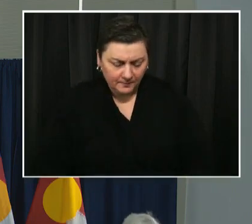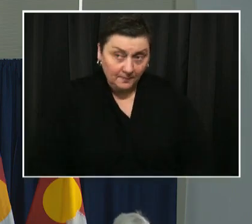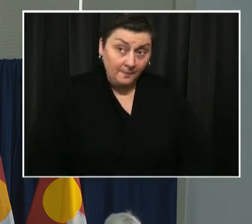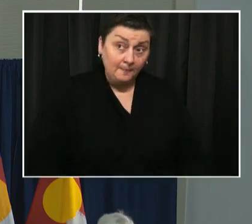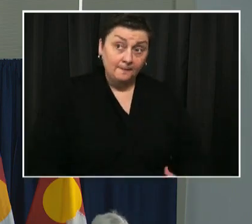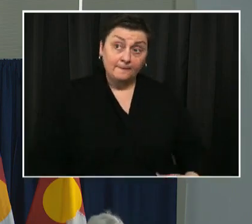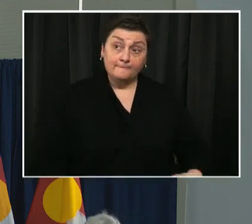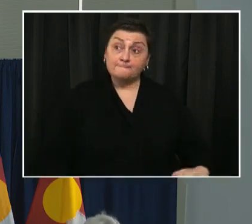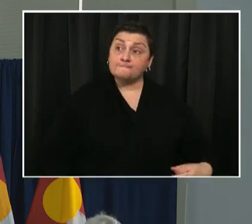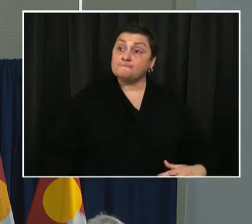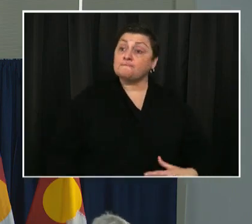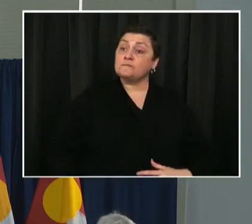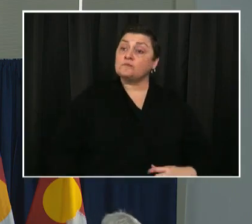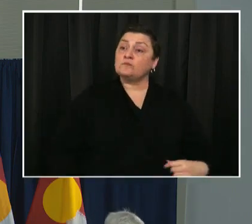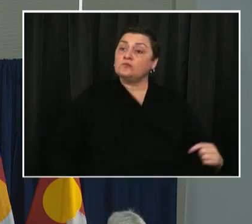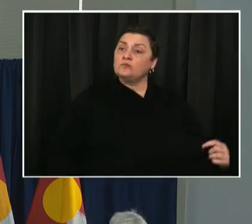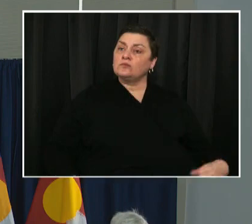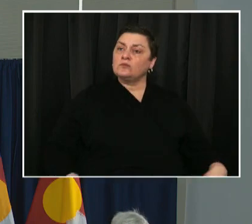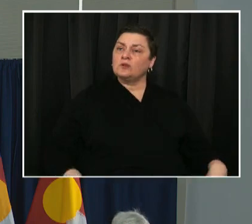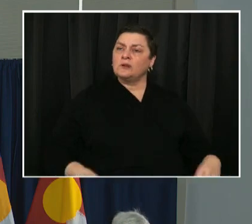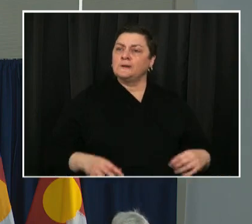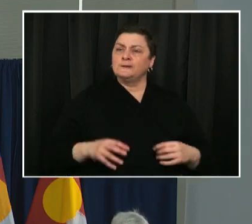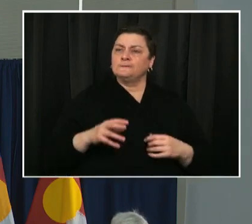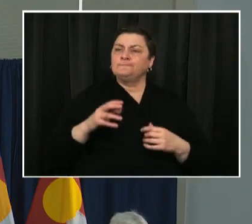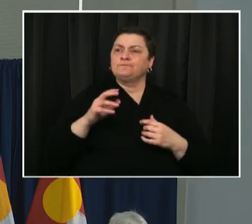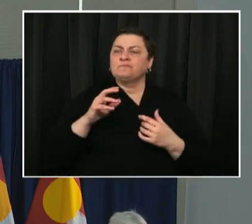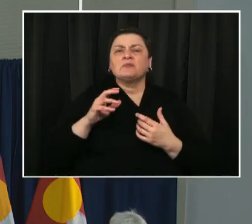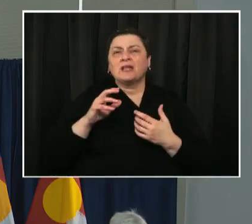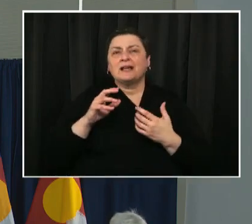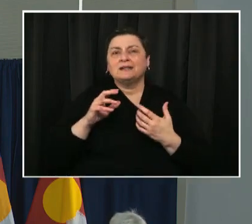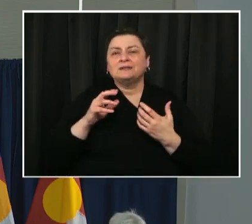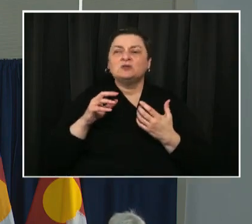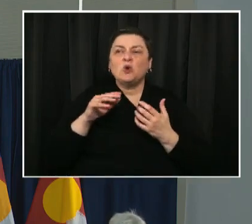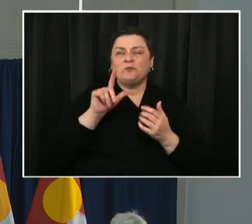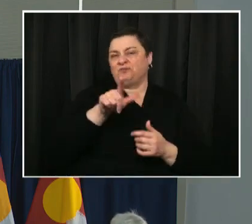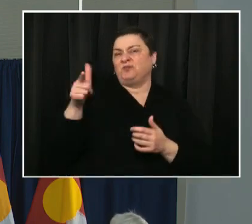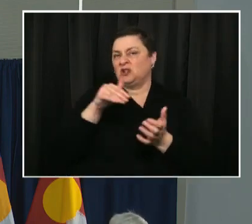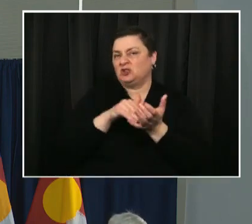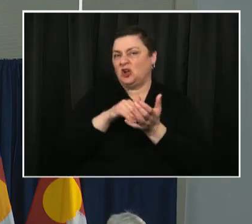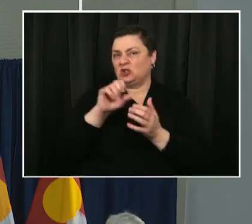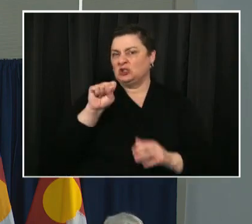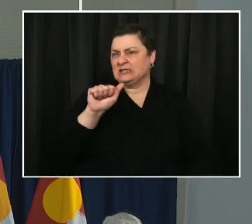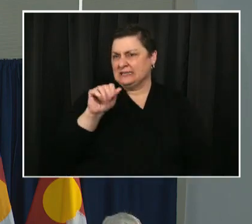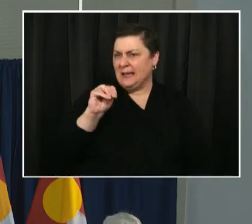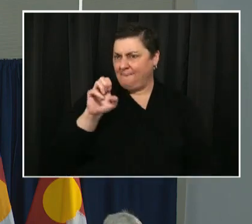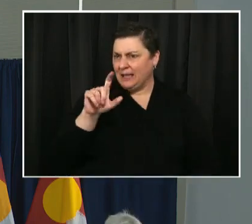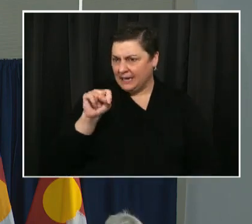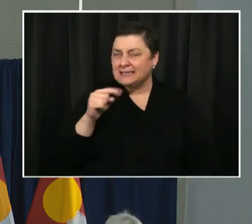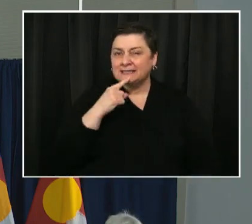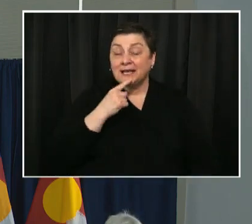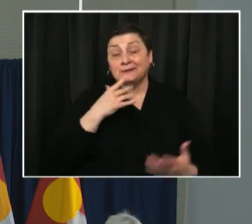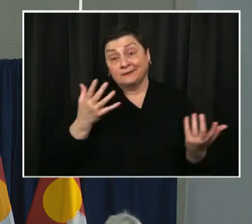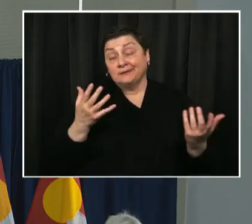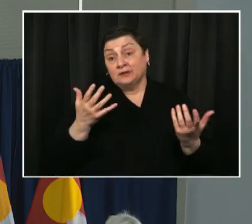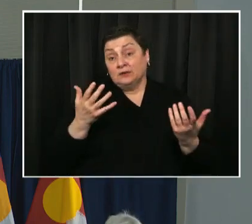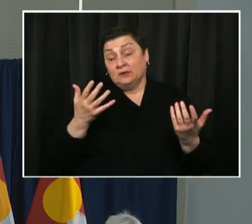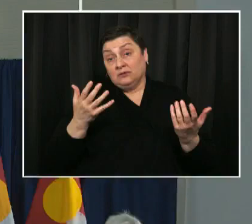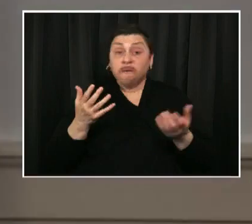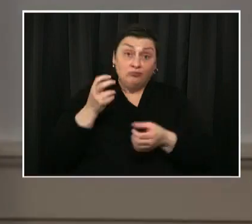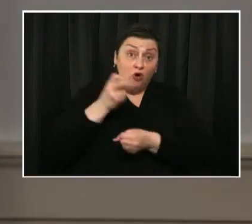Ed, if you want to start. So tough question, and one of course where we want to know